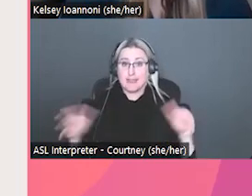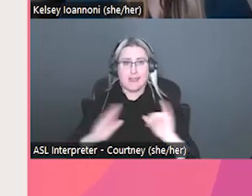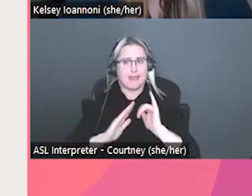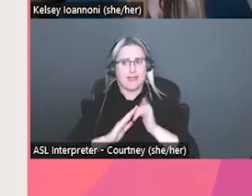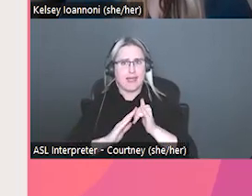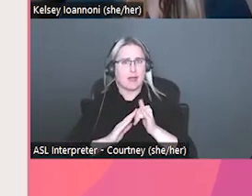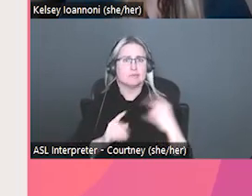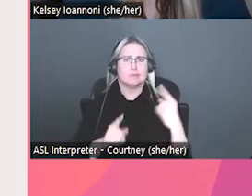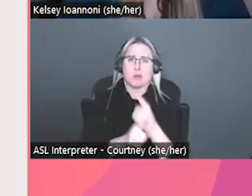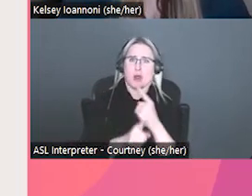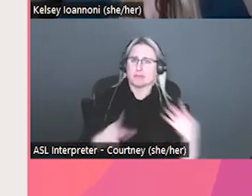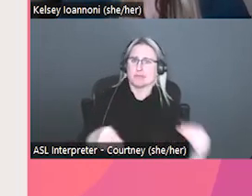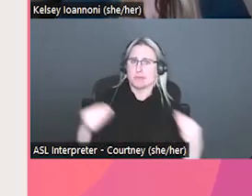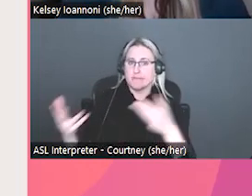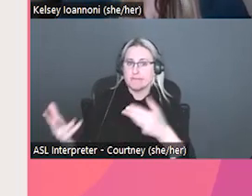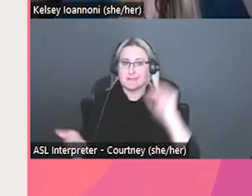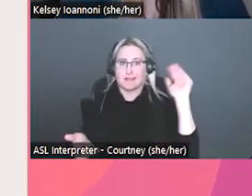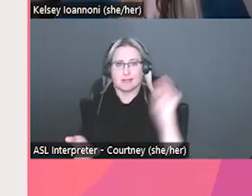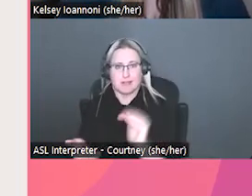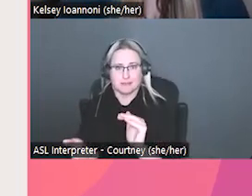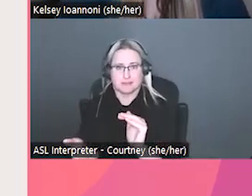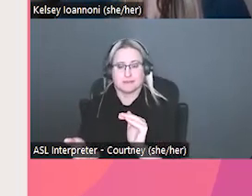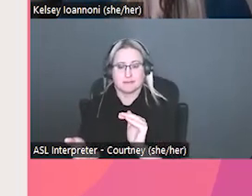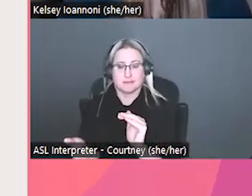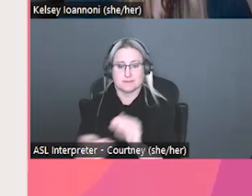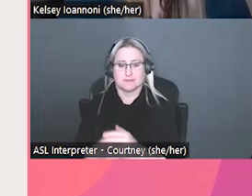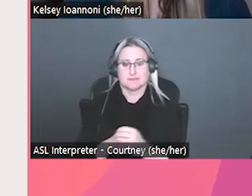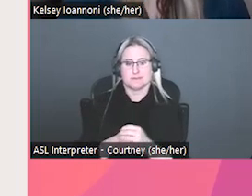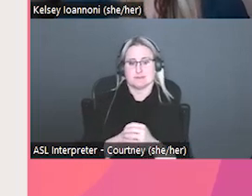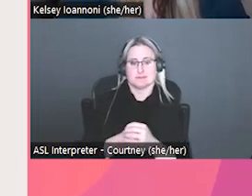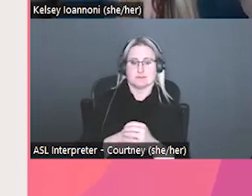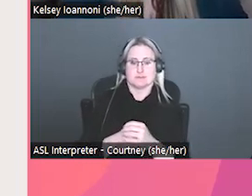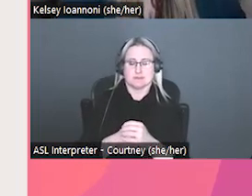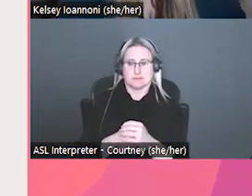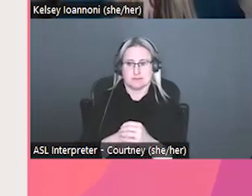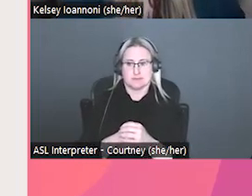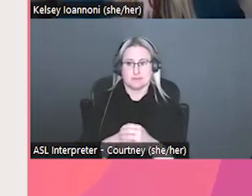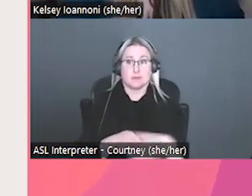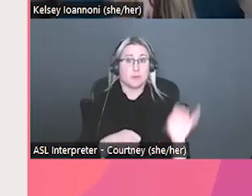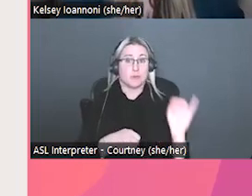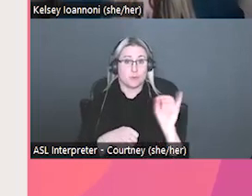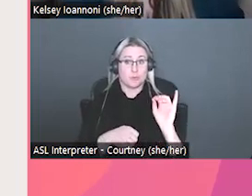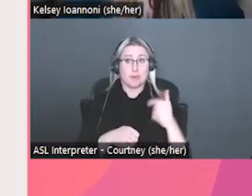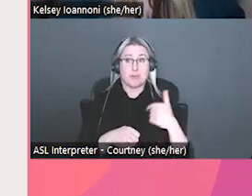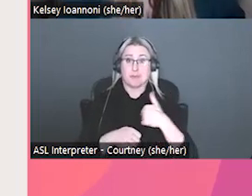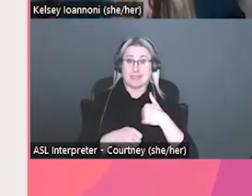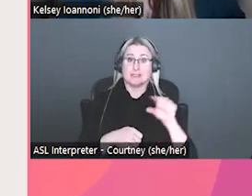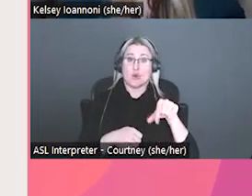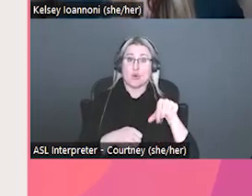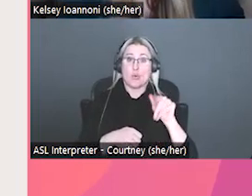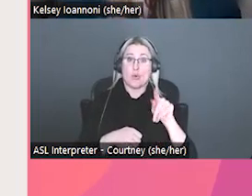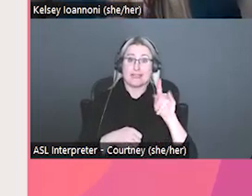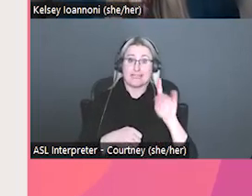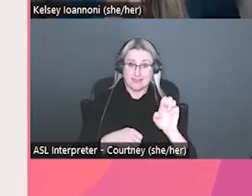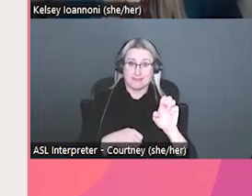receive adequate care decreases. As a qualitative feminist sociologist, people's words are